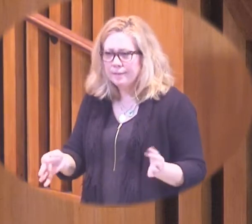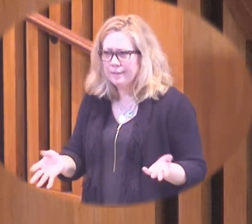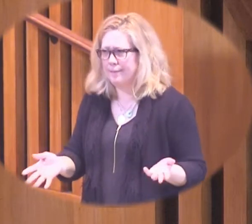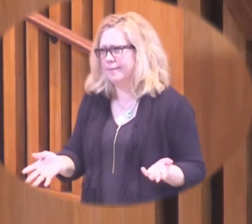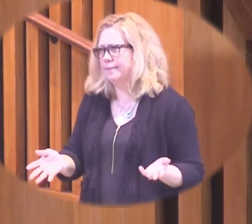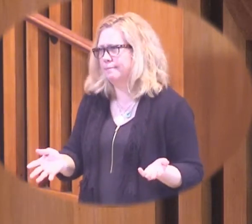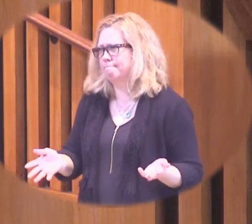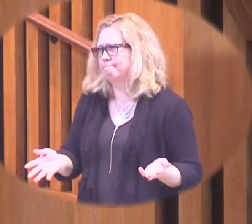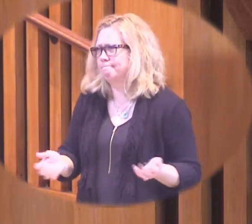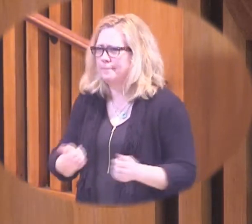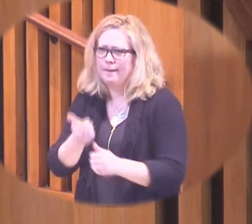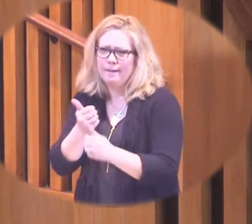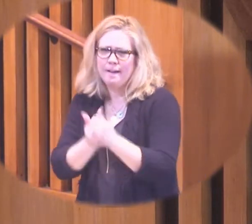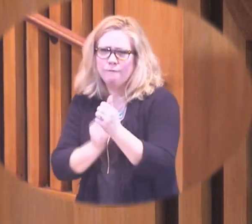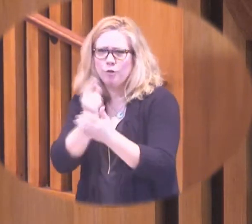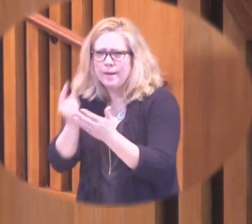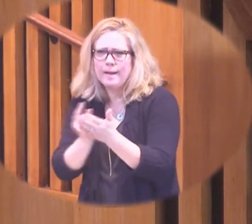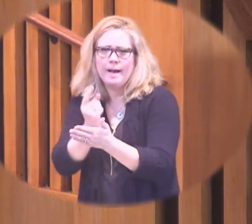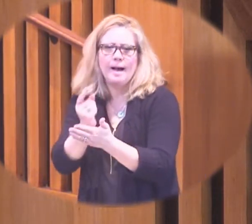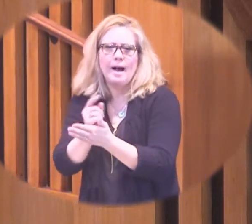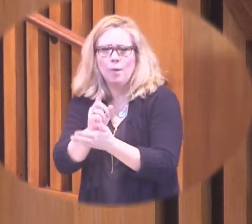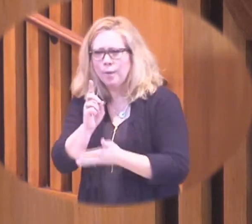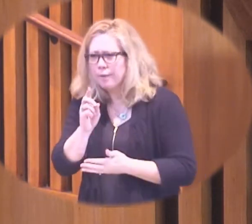hour of the day, unless